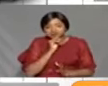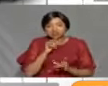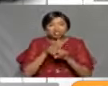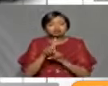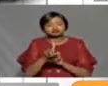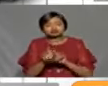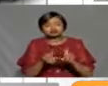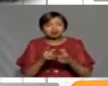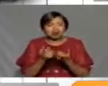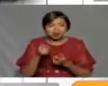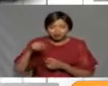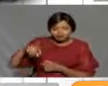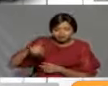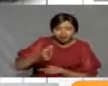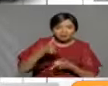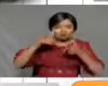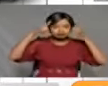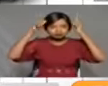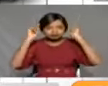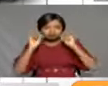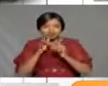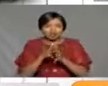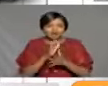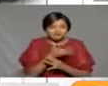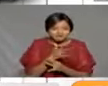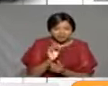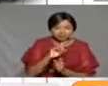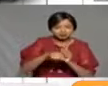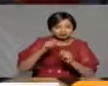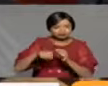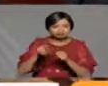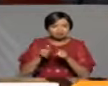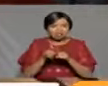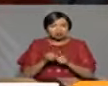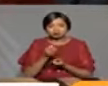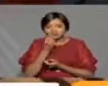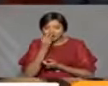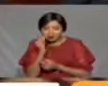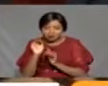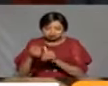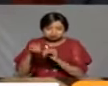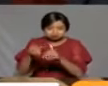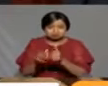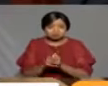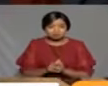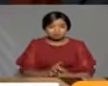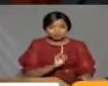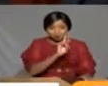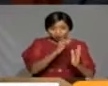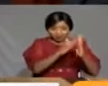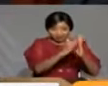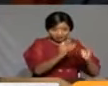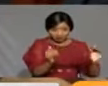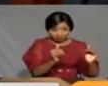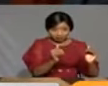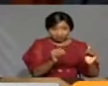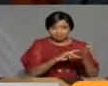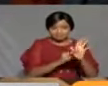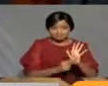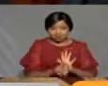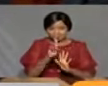crop farming, livestock, fishing, agriculture and aquaculture. 100 households make up one enumeration area.